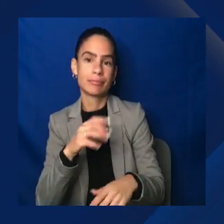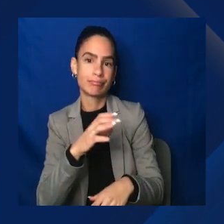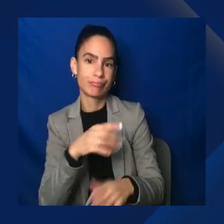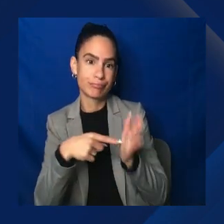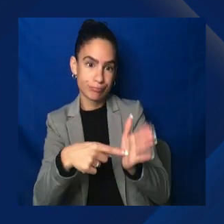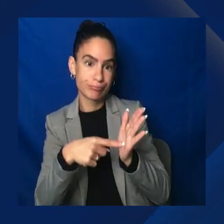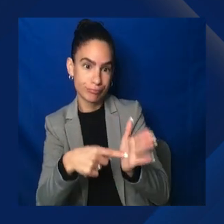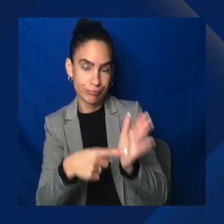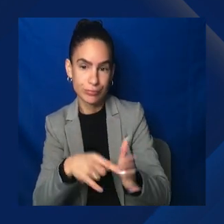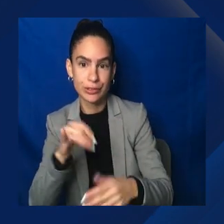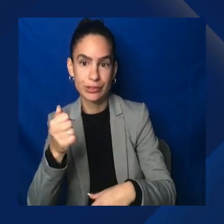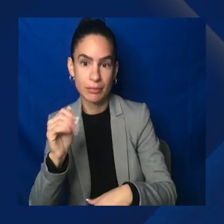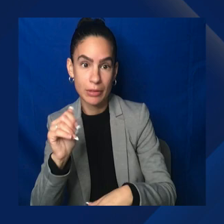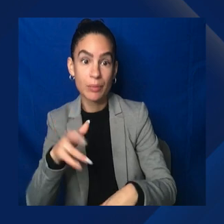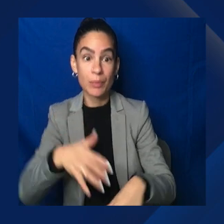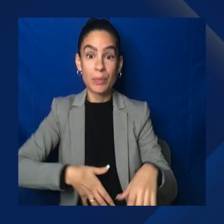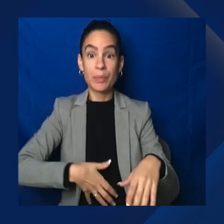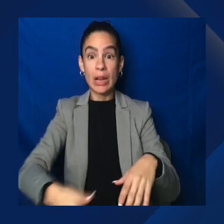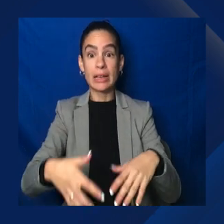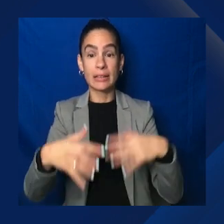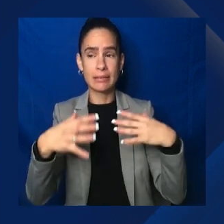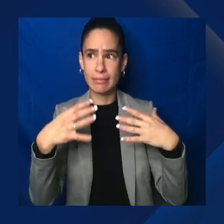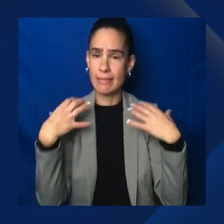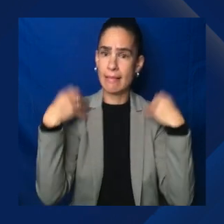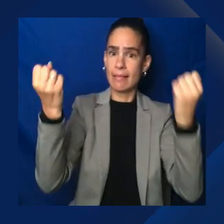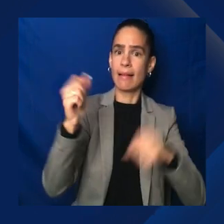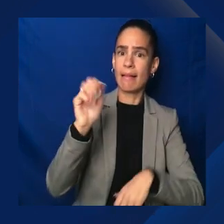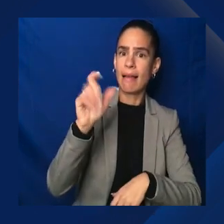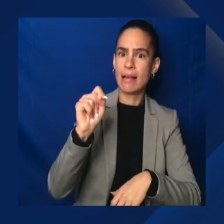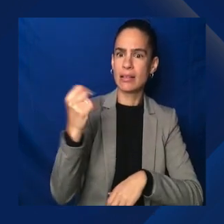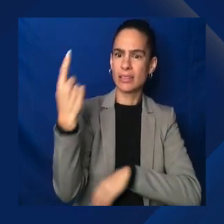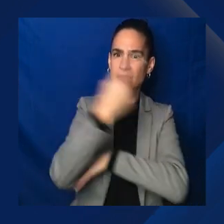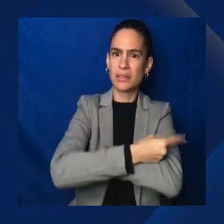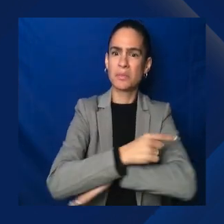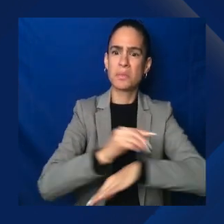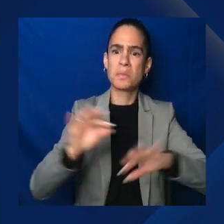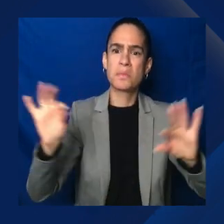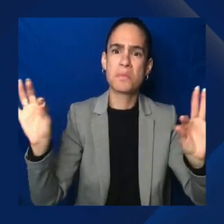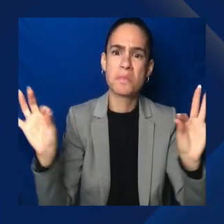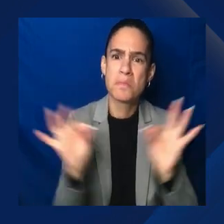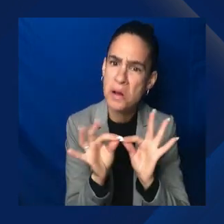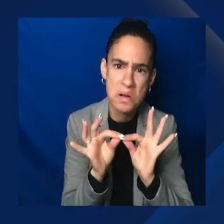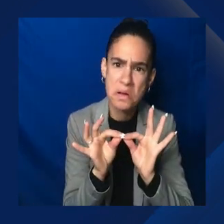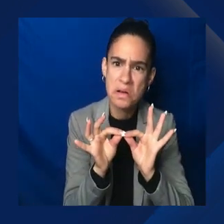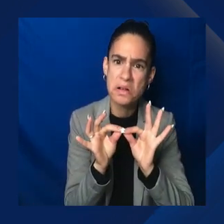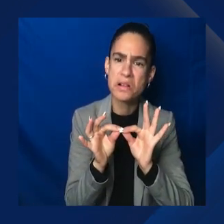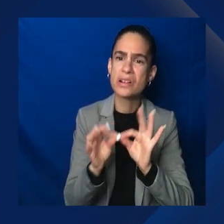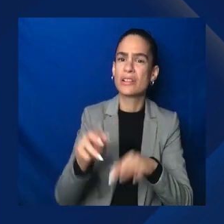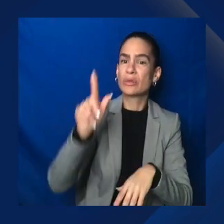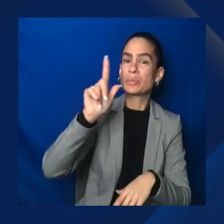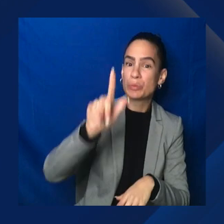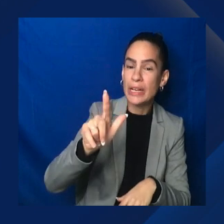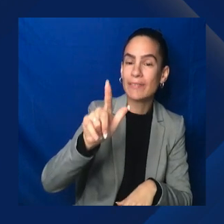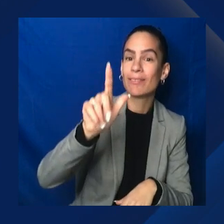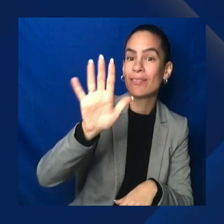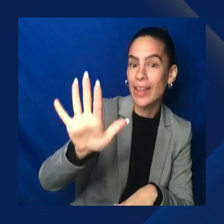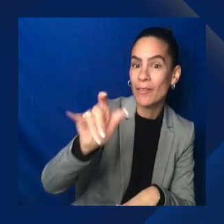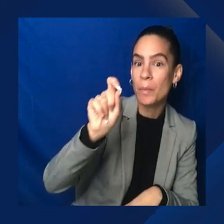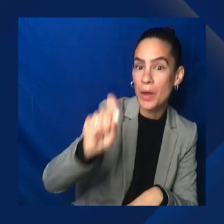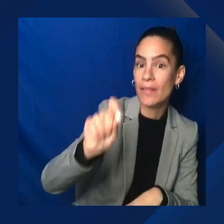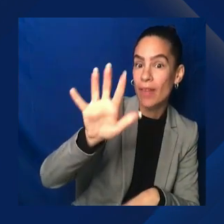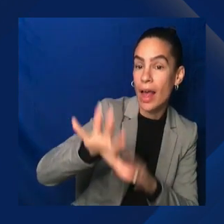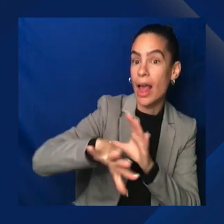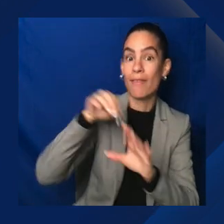vitally important. Here in South Carolina, 25.5 out of 100,000 women die every year giving birth.